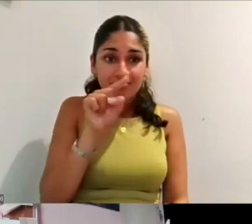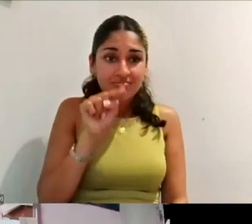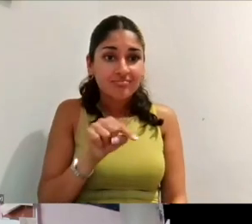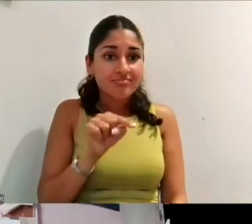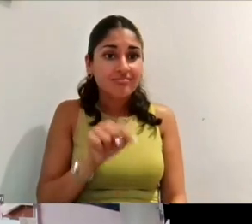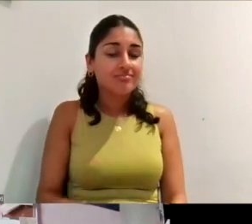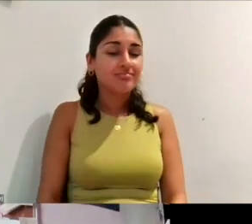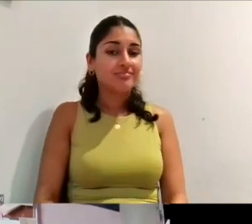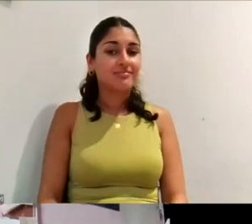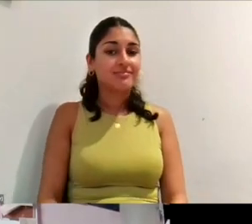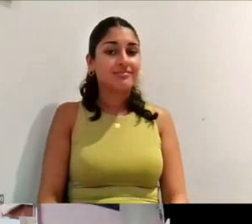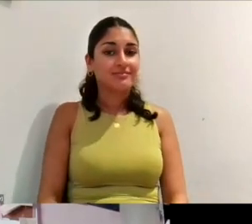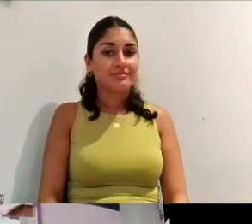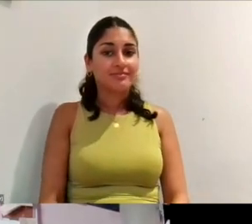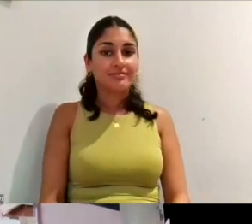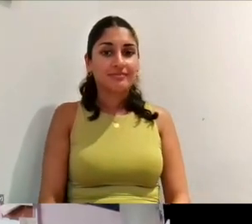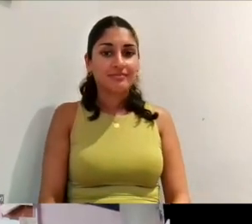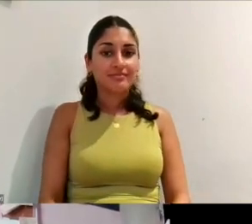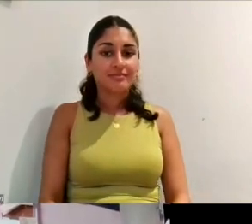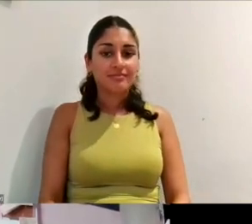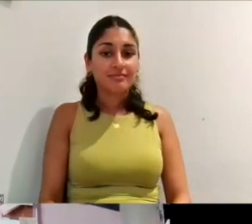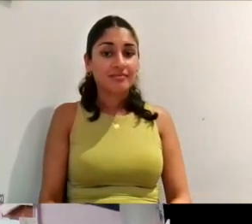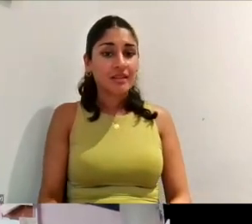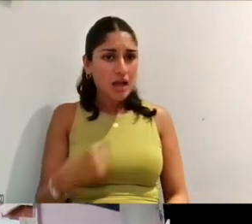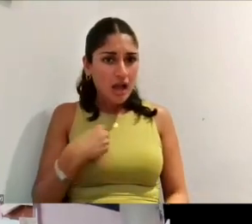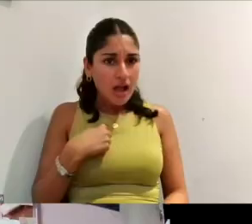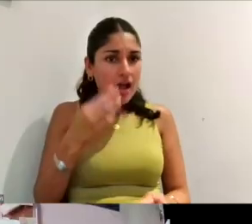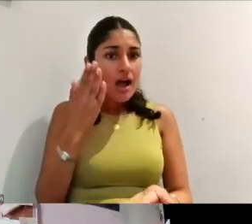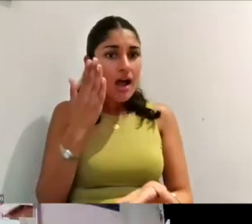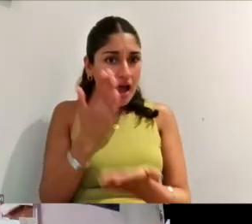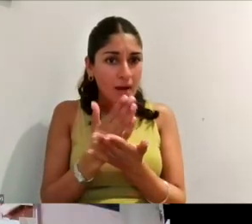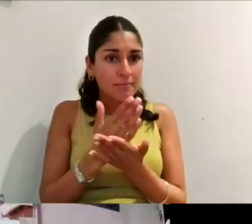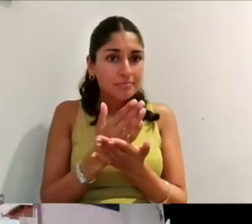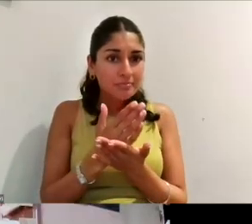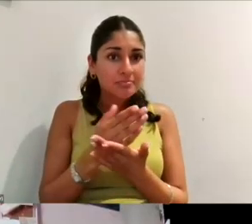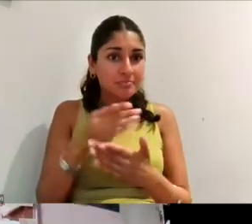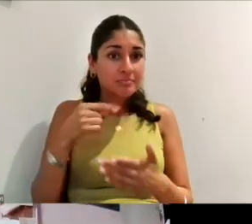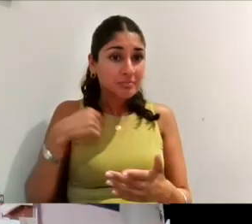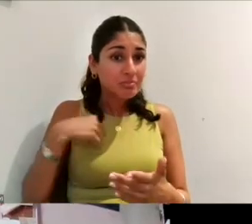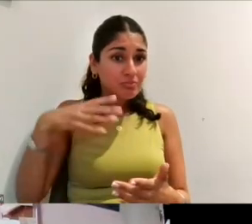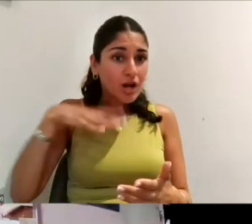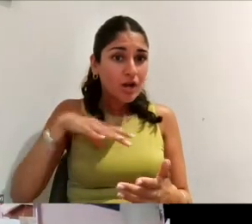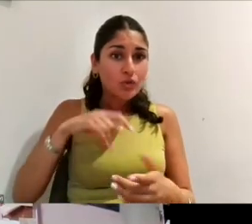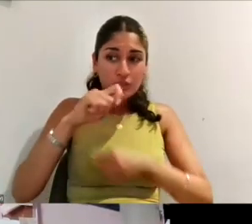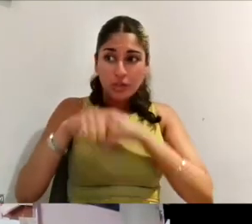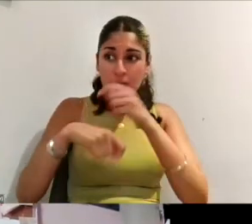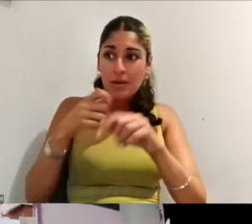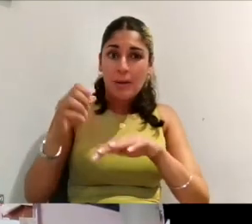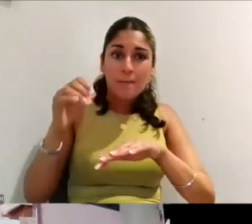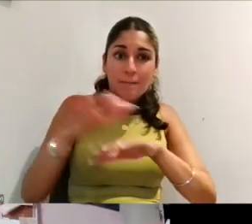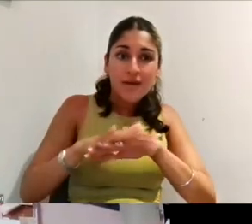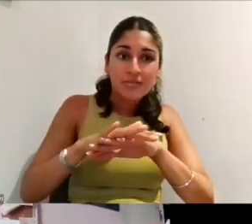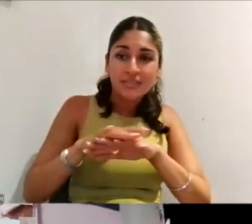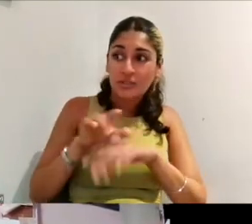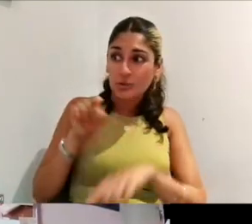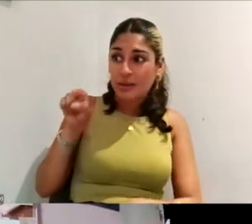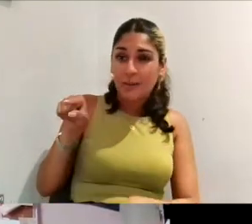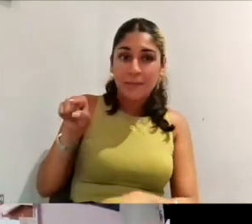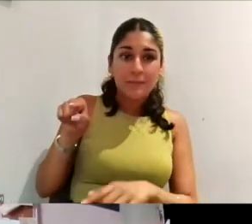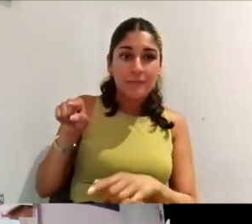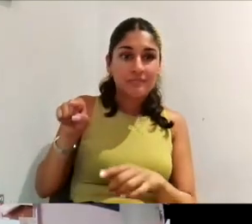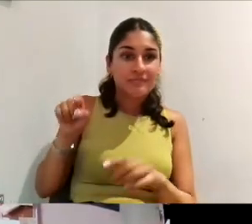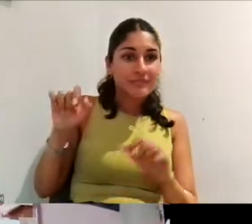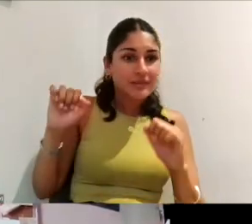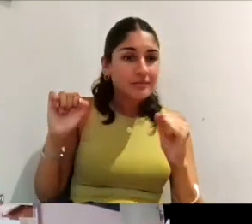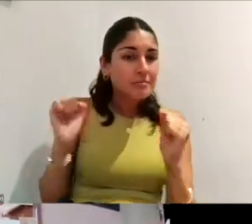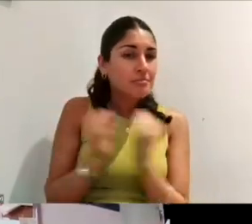Was I sure that this was the match made in heaven, just for